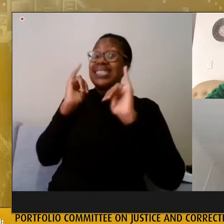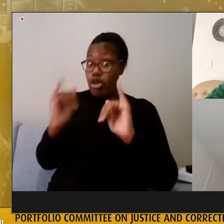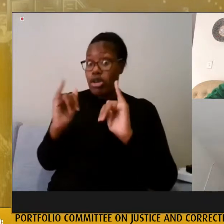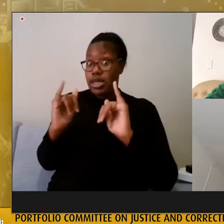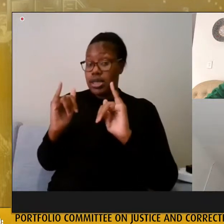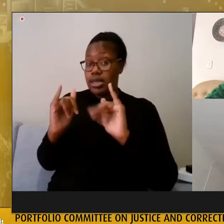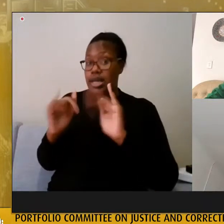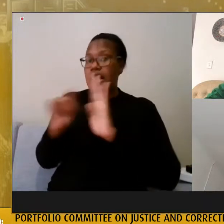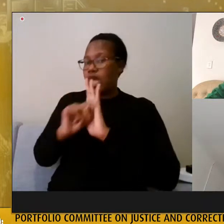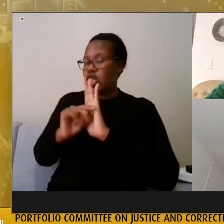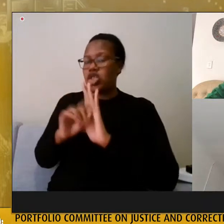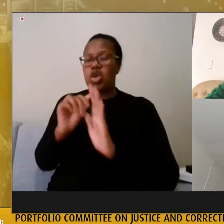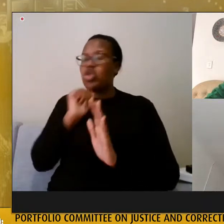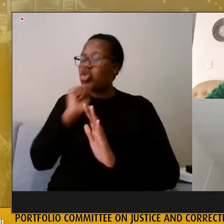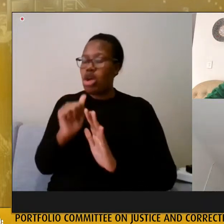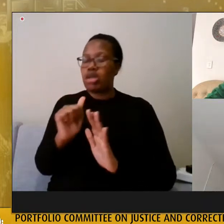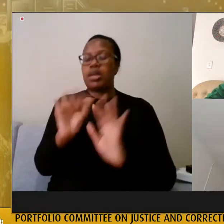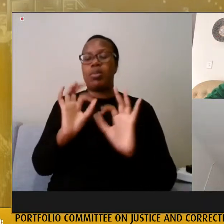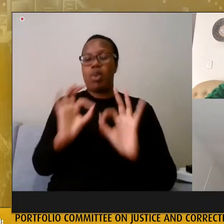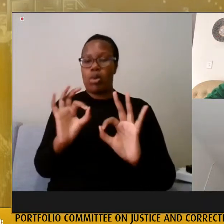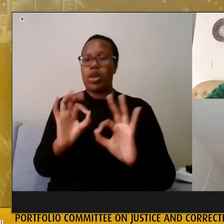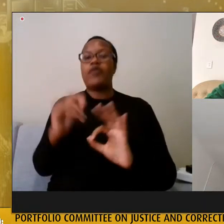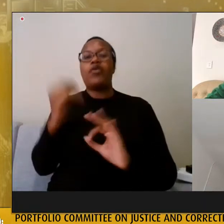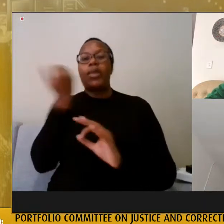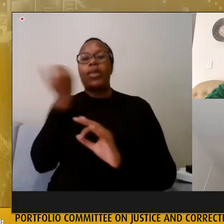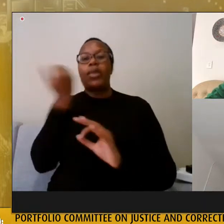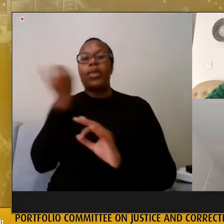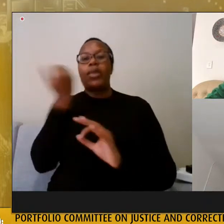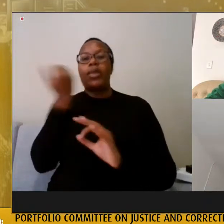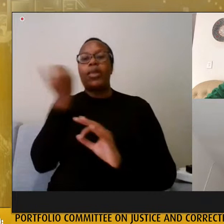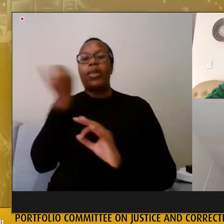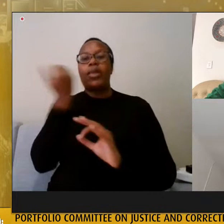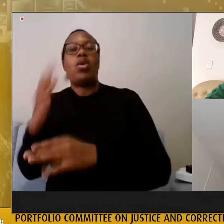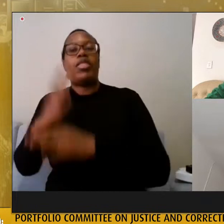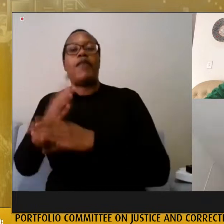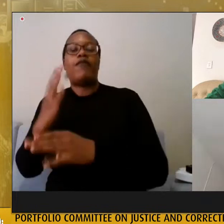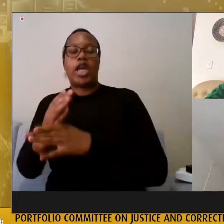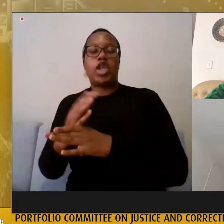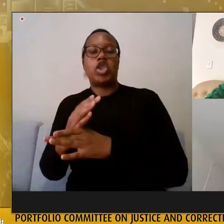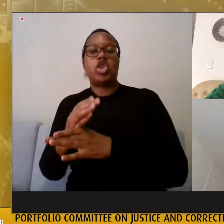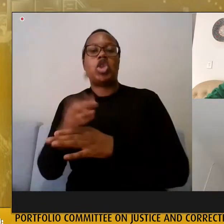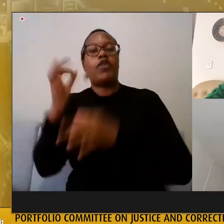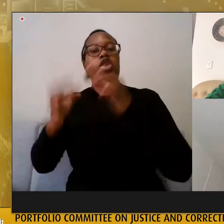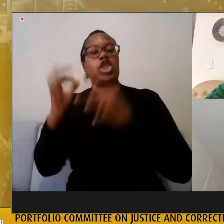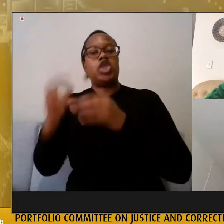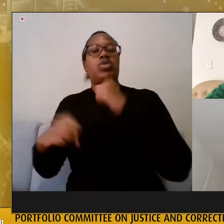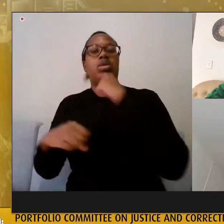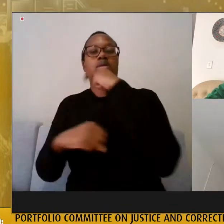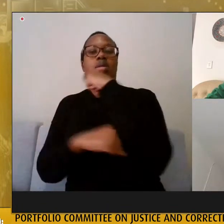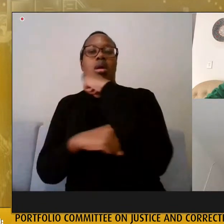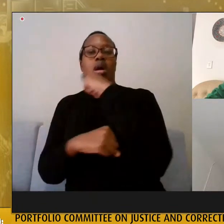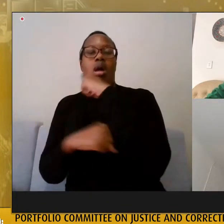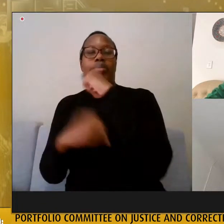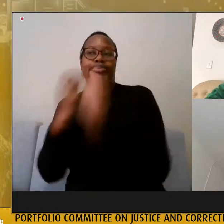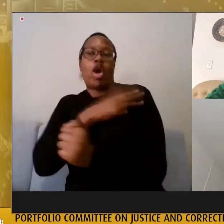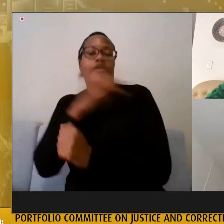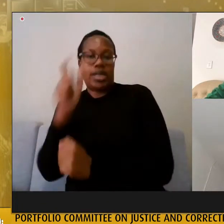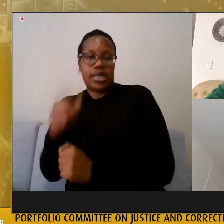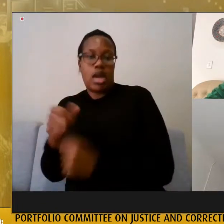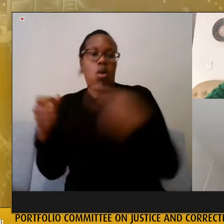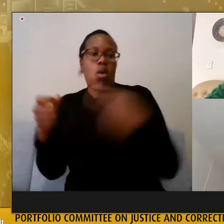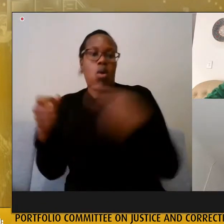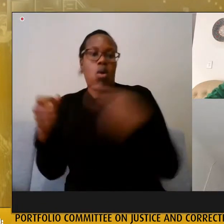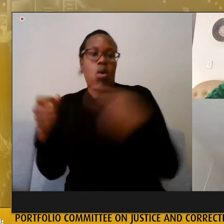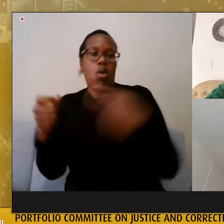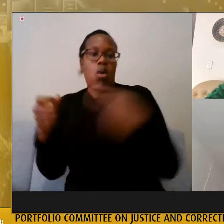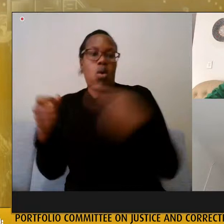inappropriate for the magistrate to perform the functions of a judicial officer while the allegation is being investigated. To that extent,